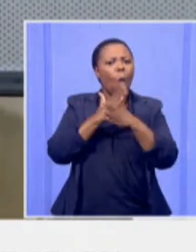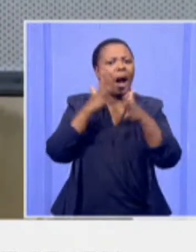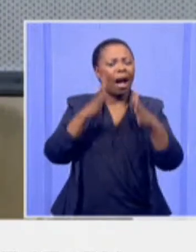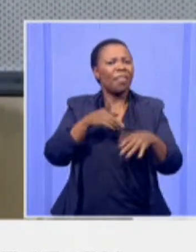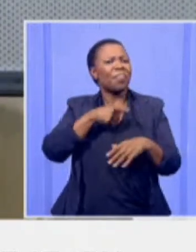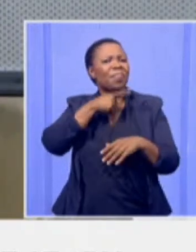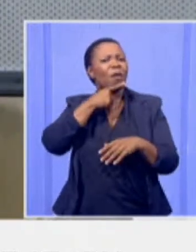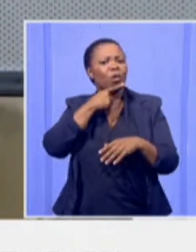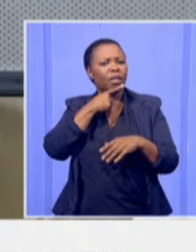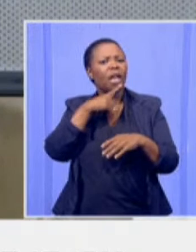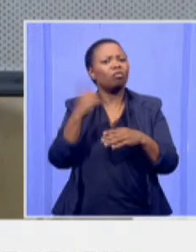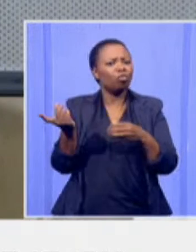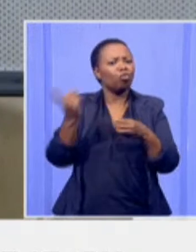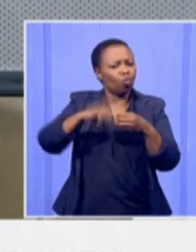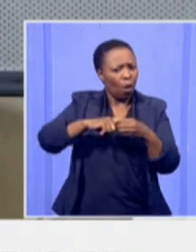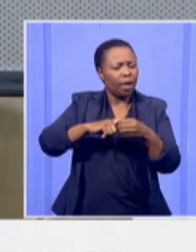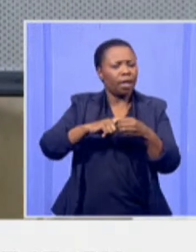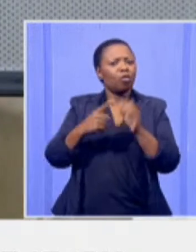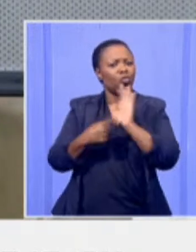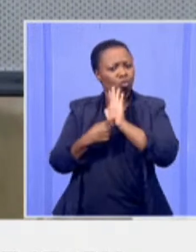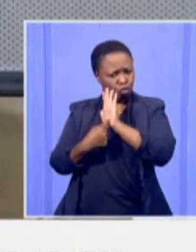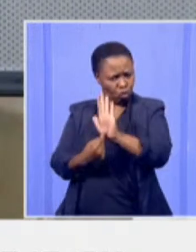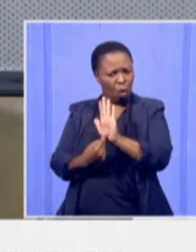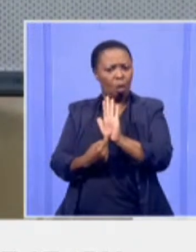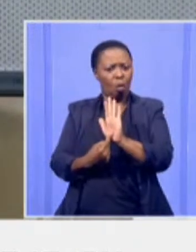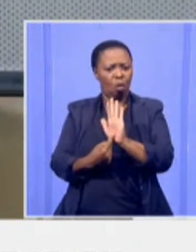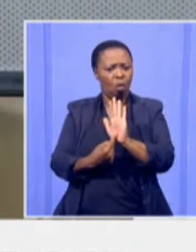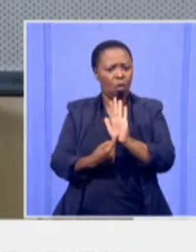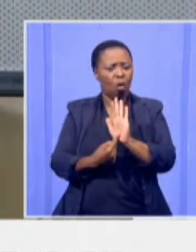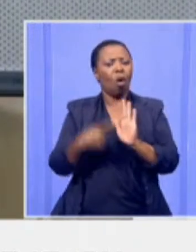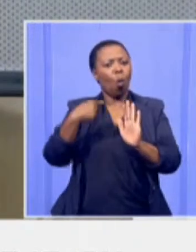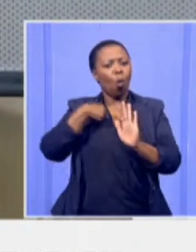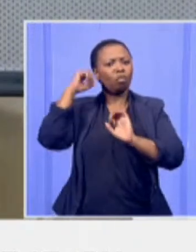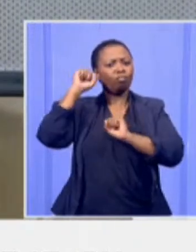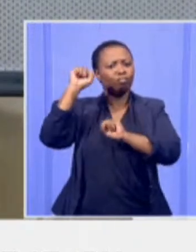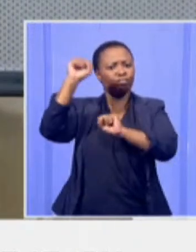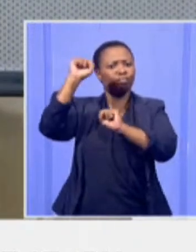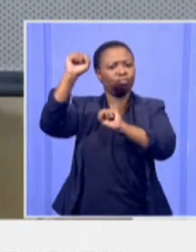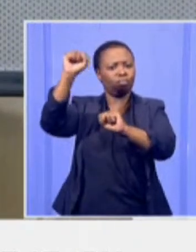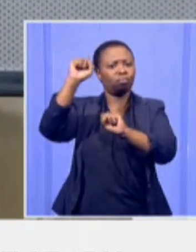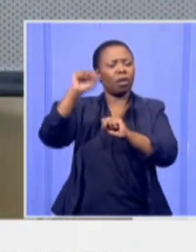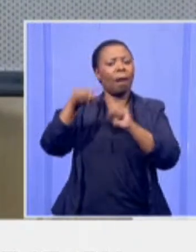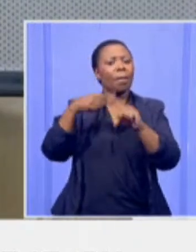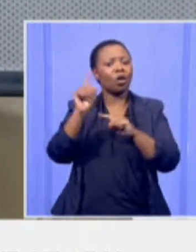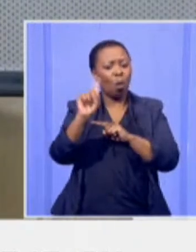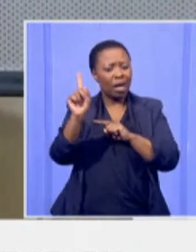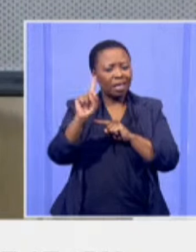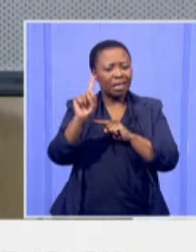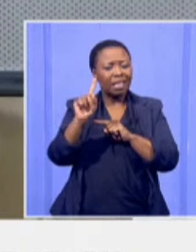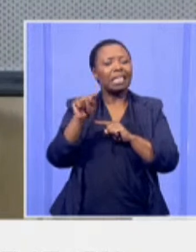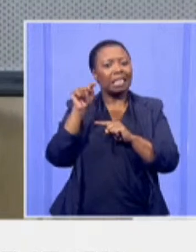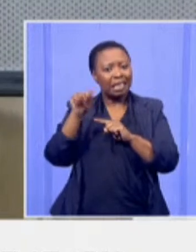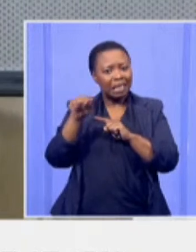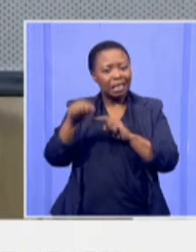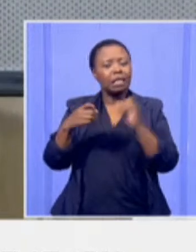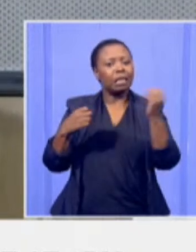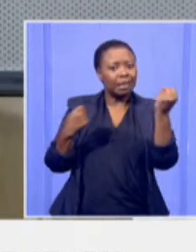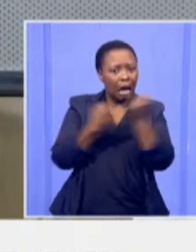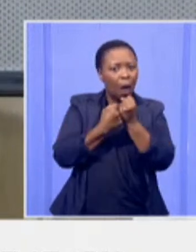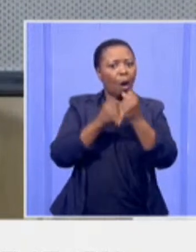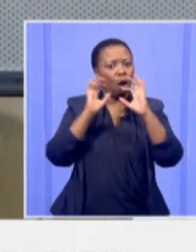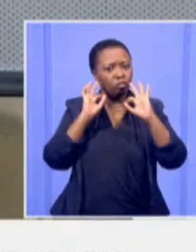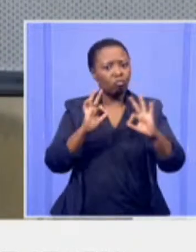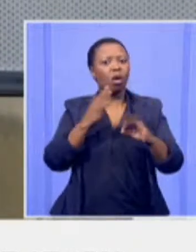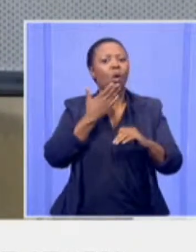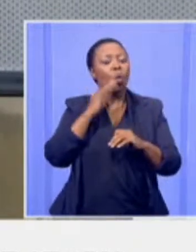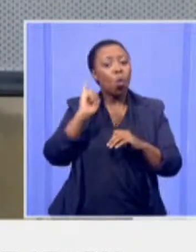show that, what we are picketing about, which I will explain, was well supported by staff members. It